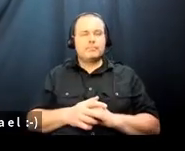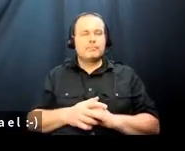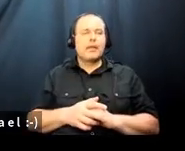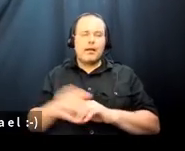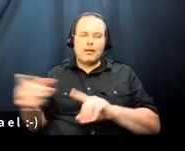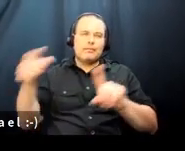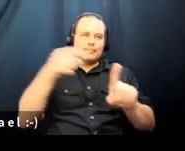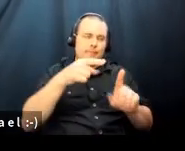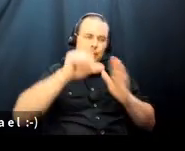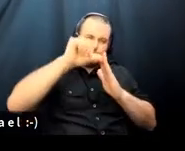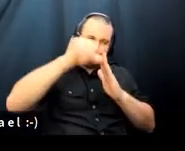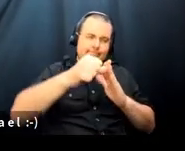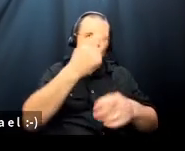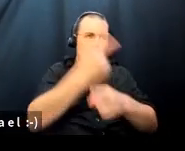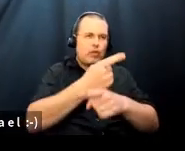time.